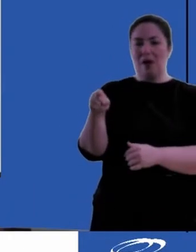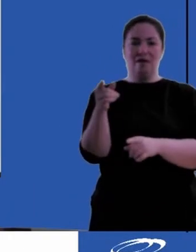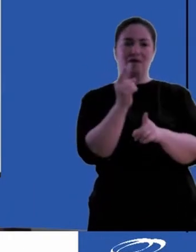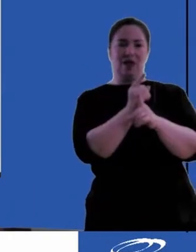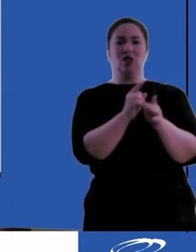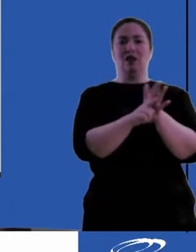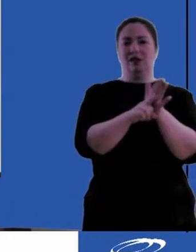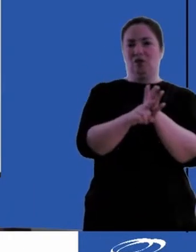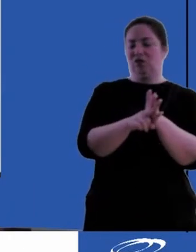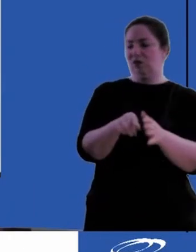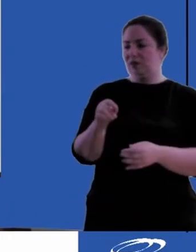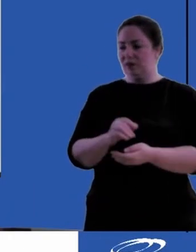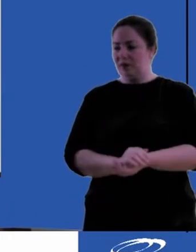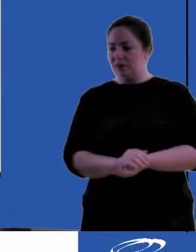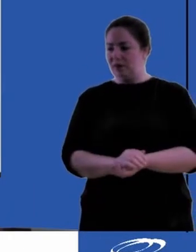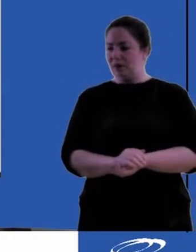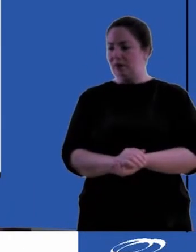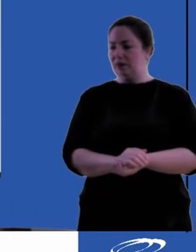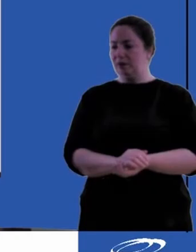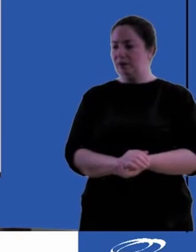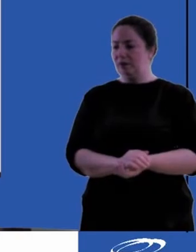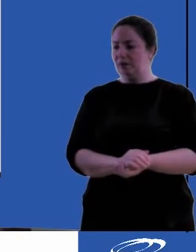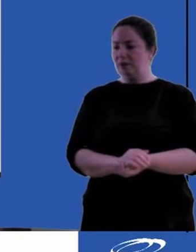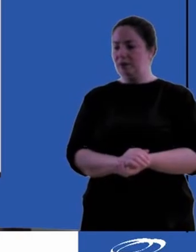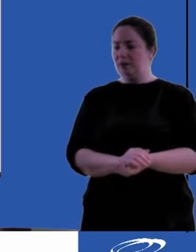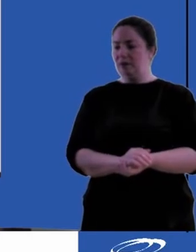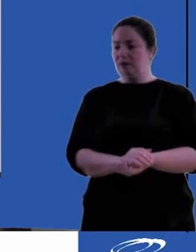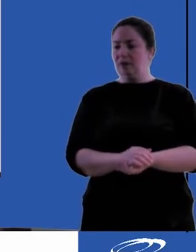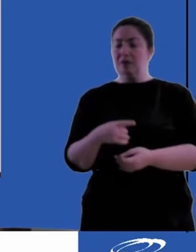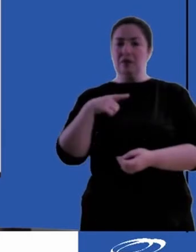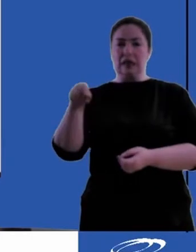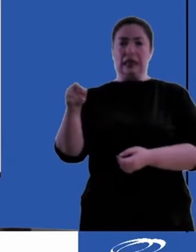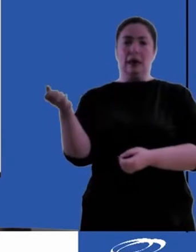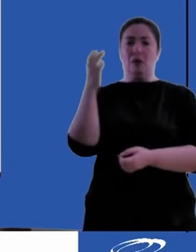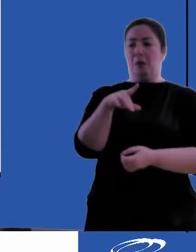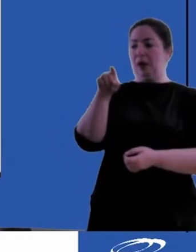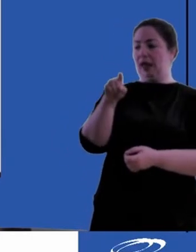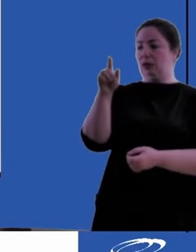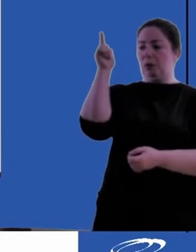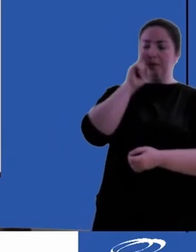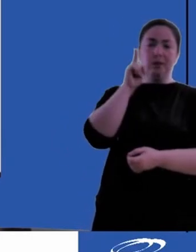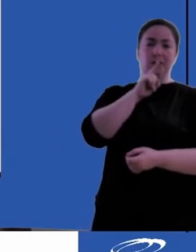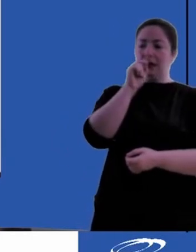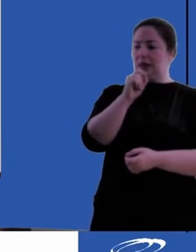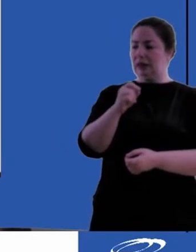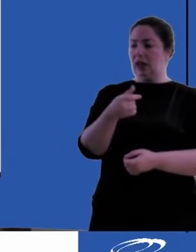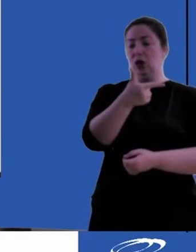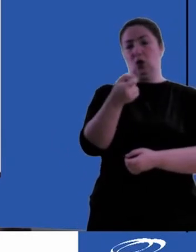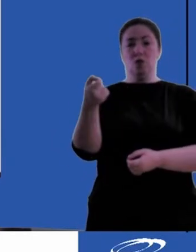knee arthroplasty failures that we published in the New England Journal of Medicine many years ago in